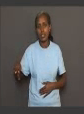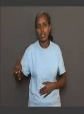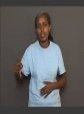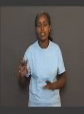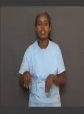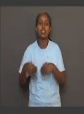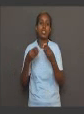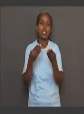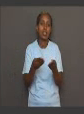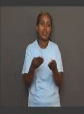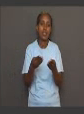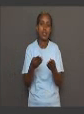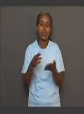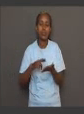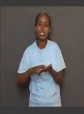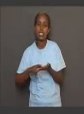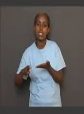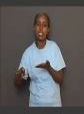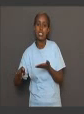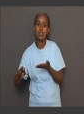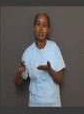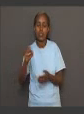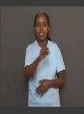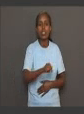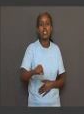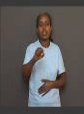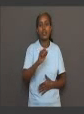is given to be the radius of the sphere.